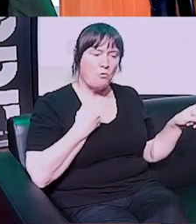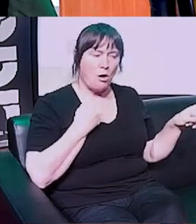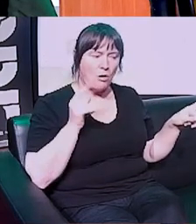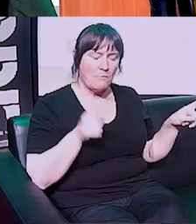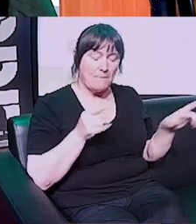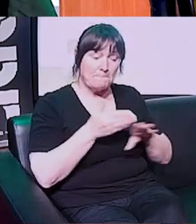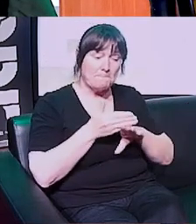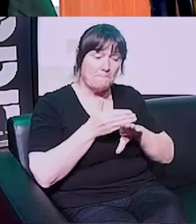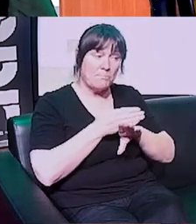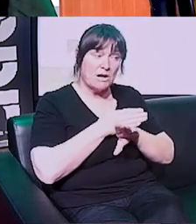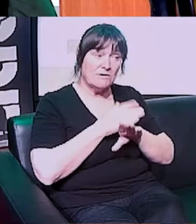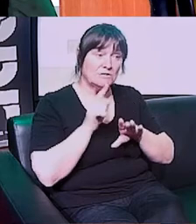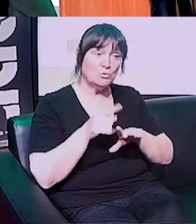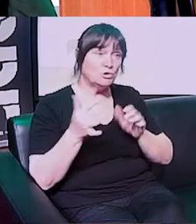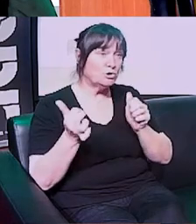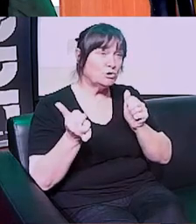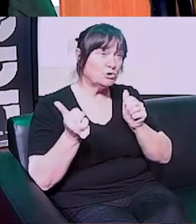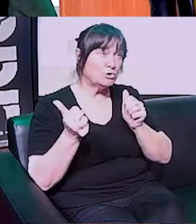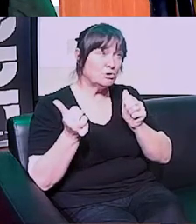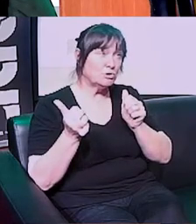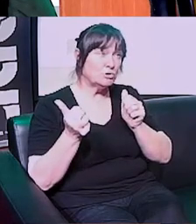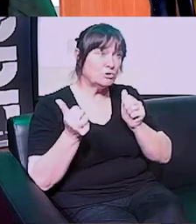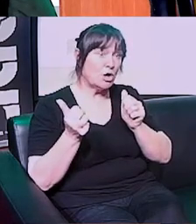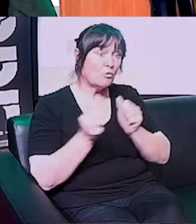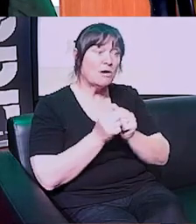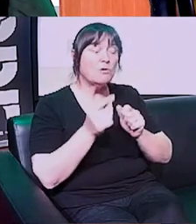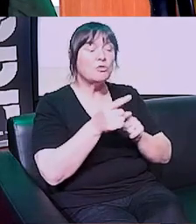were previously opposed to the Levinto Otaki route